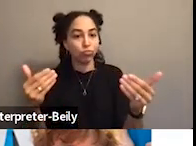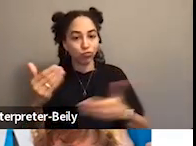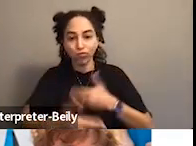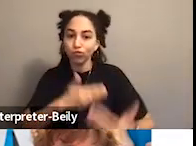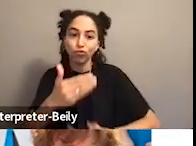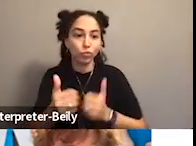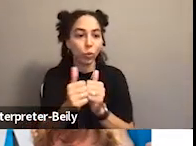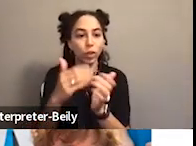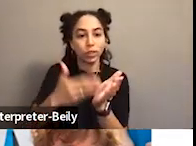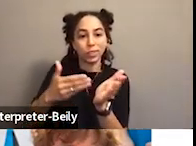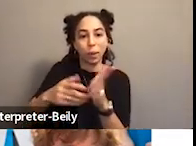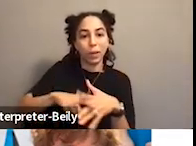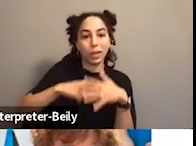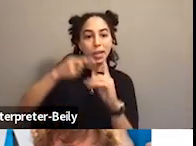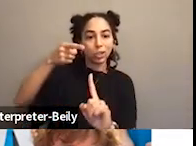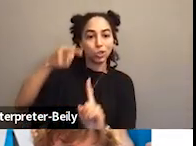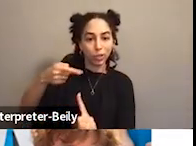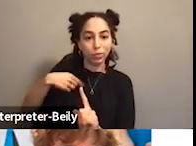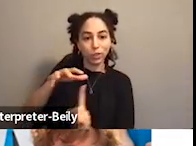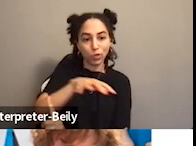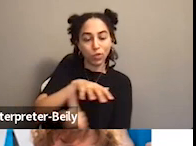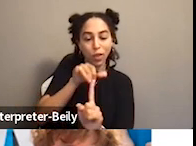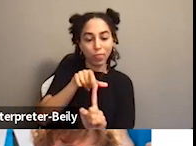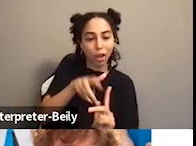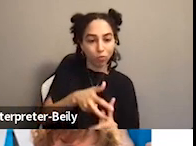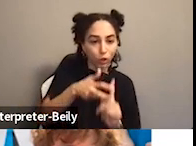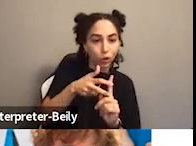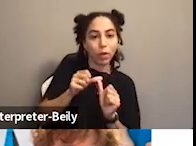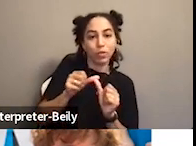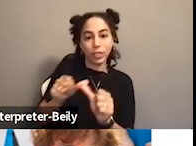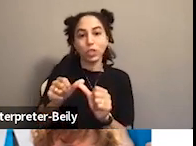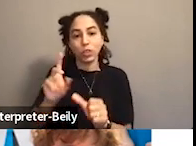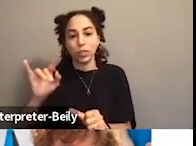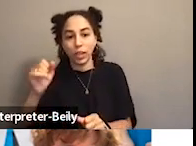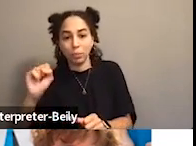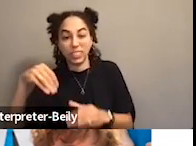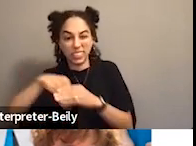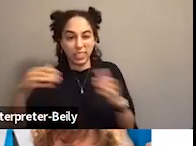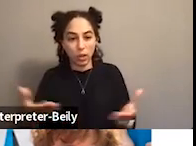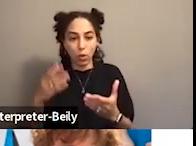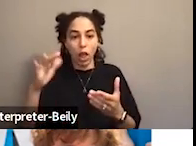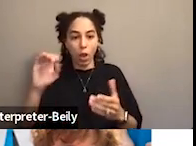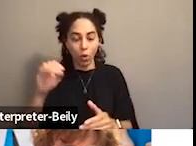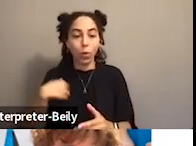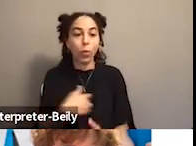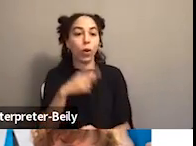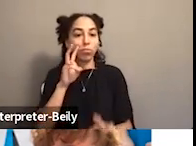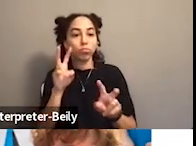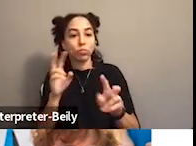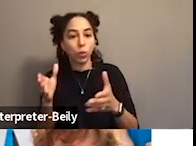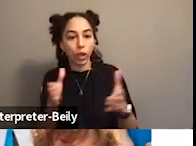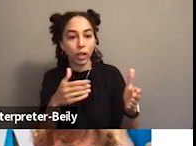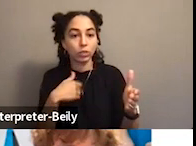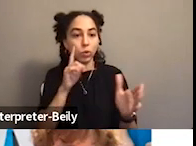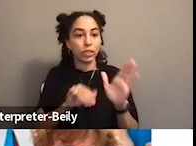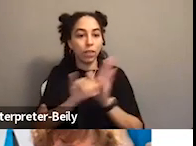with some initiatives around the recruitment and retention of DSPs in Ohio. We'll be looking at ways to